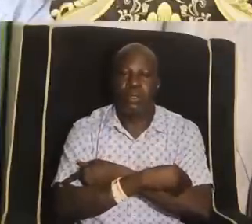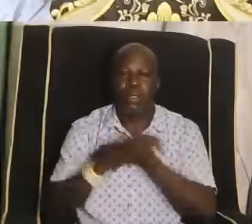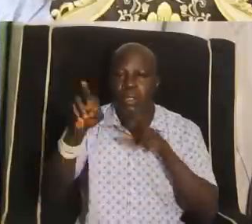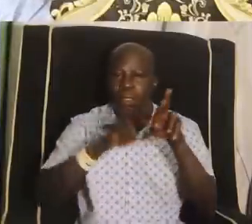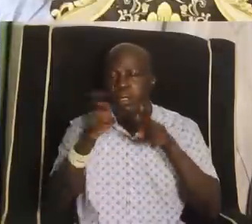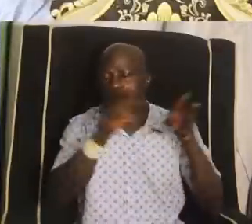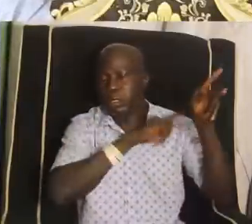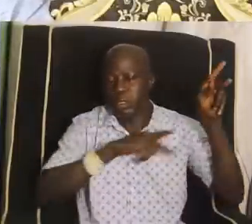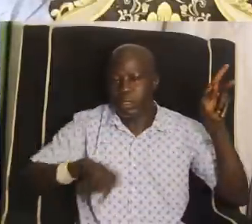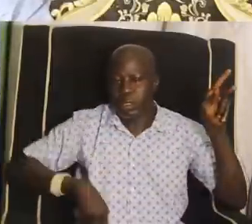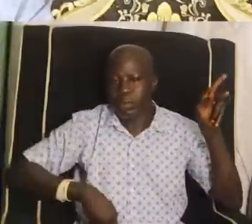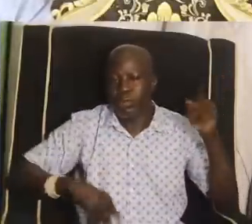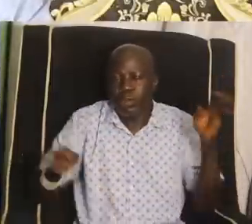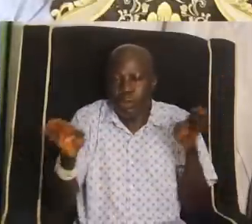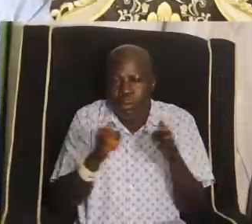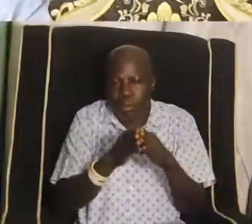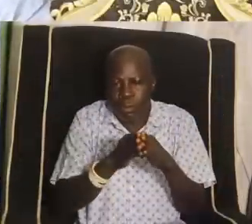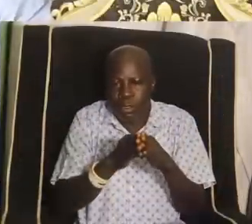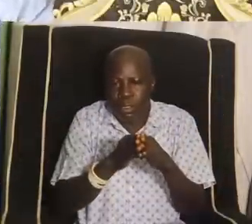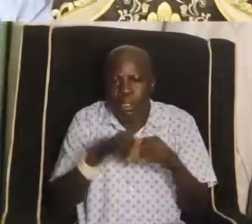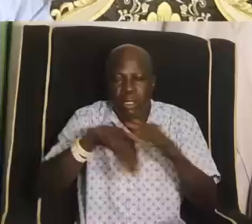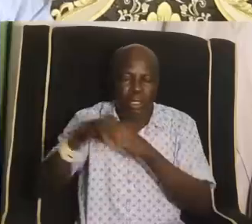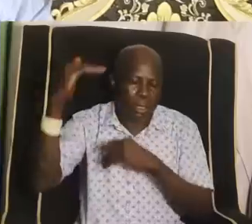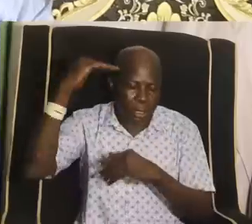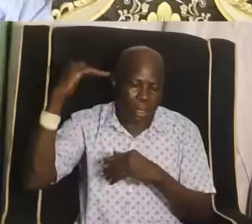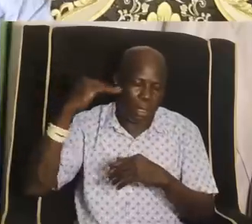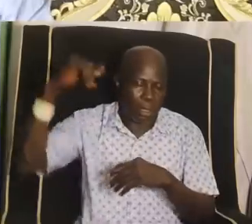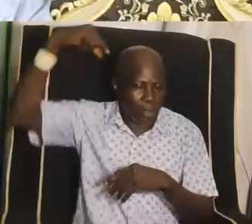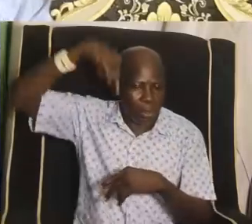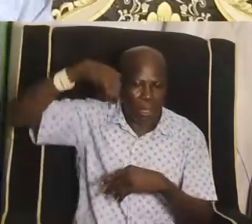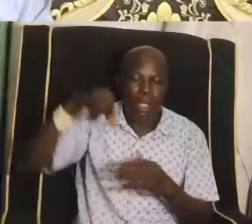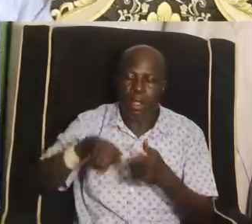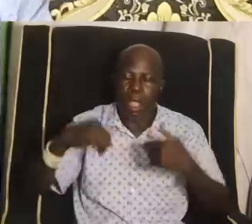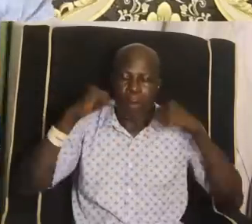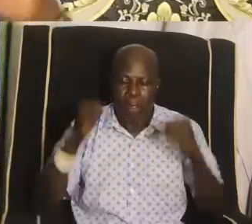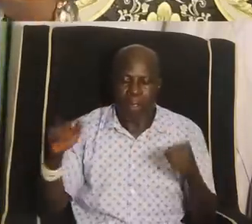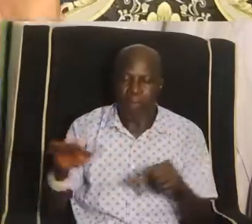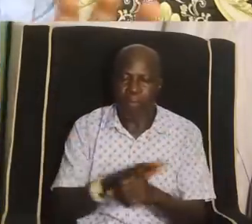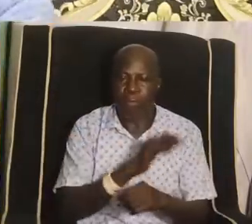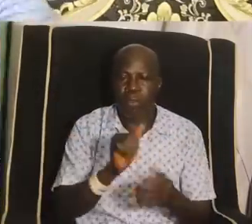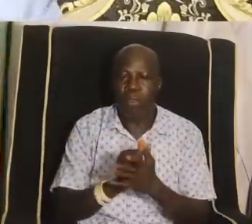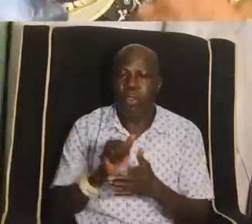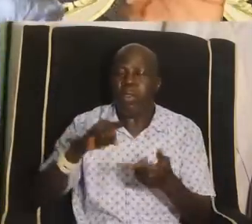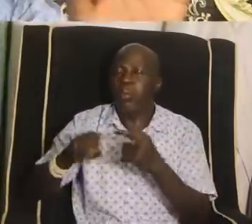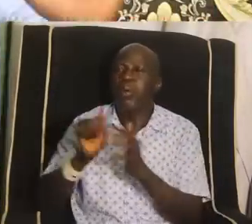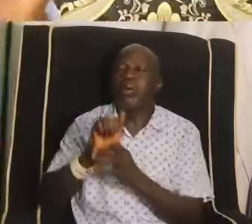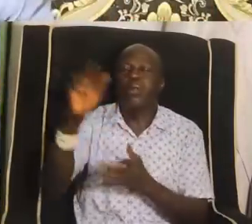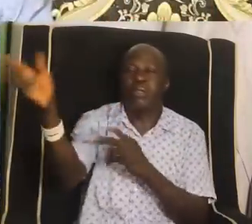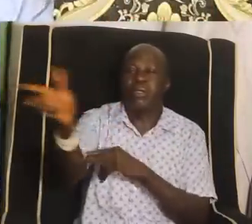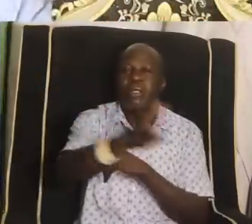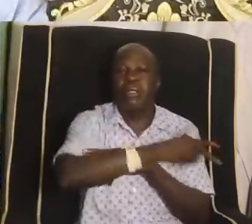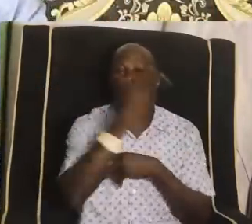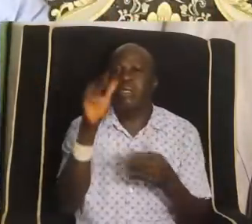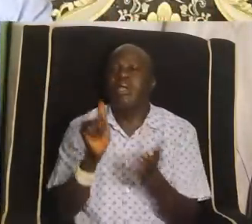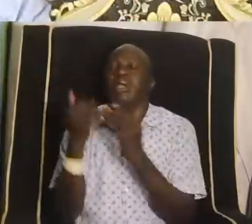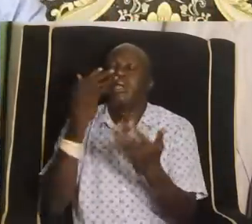Sebioba. Sebioba. Lati padi. That's where we are assembled at our headquarters. It will be powerful. Beside that, you meta. 3 days beside that,